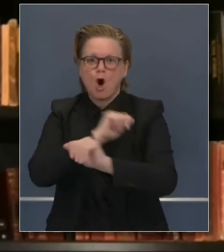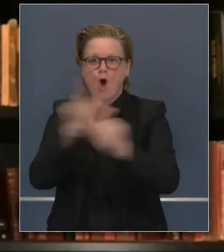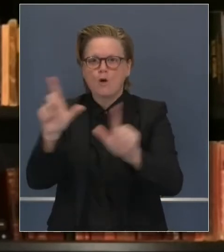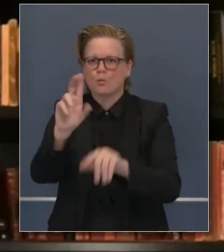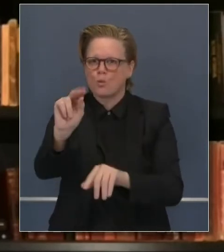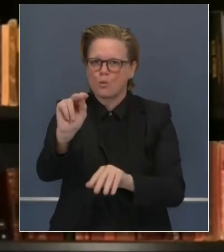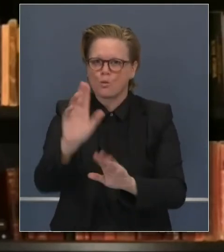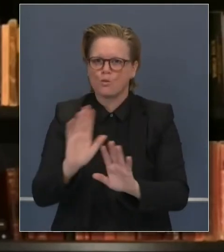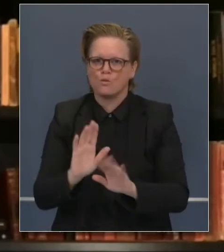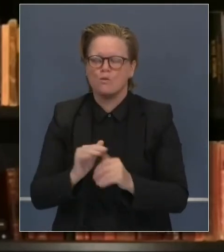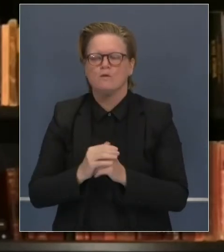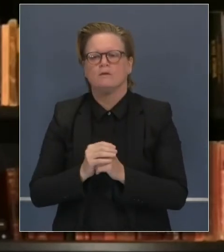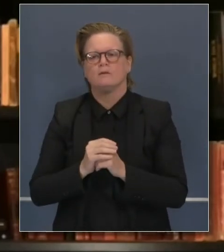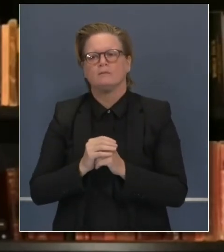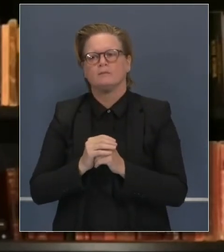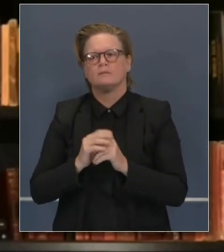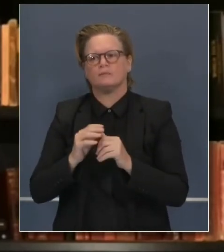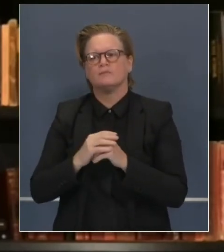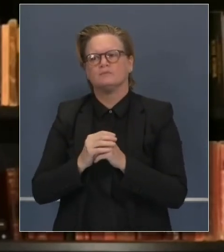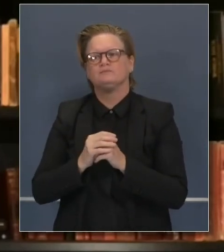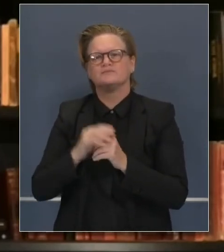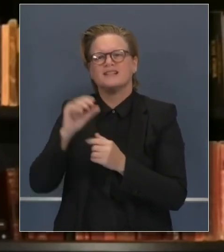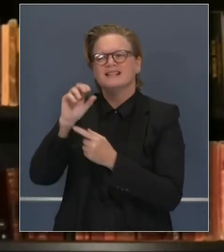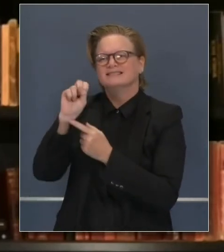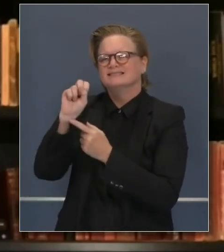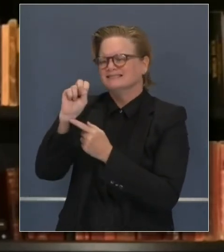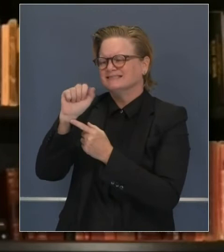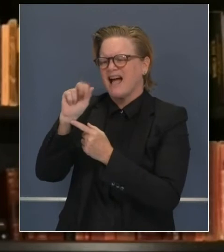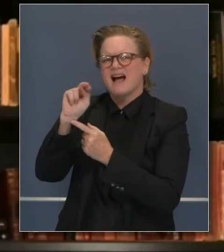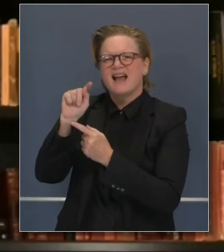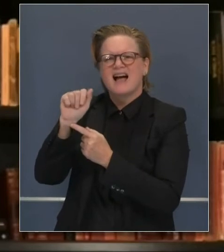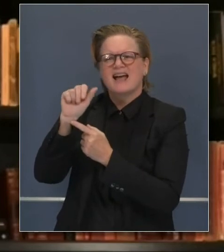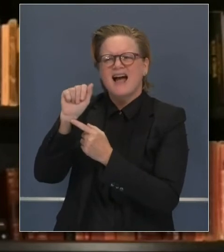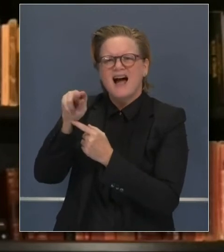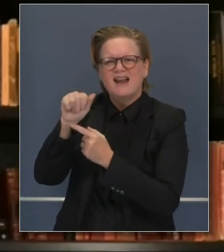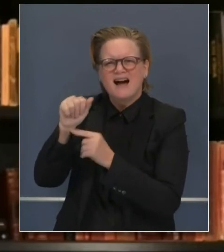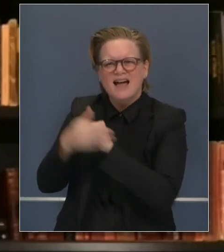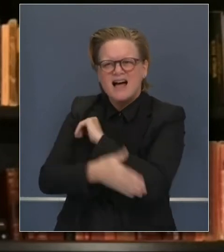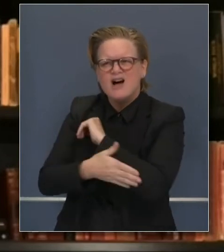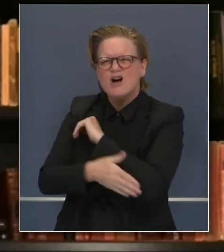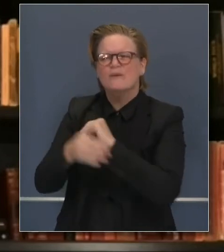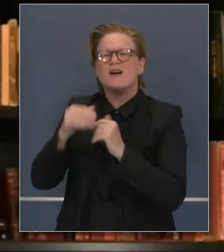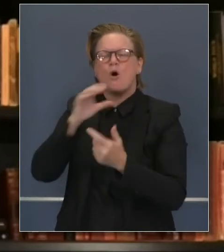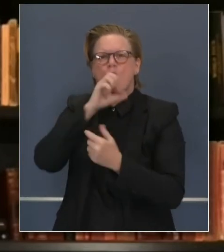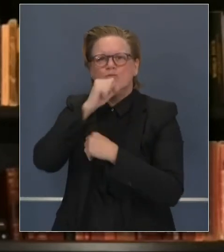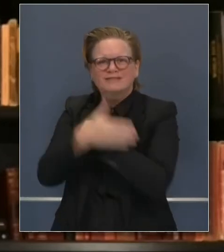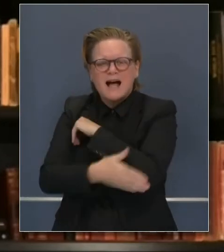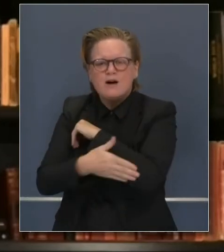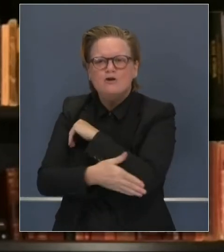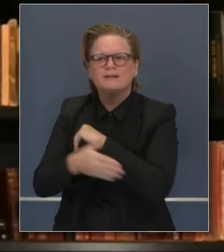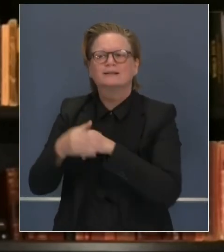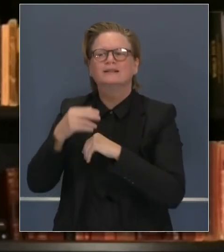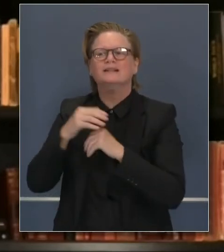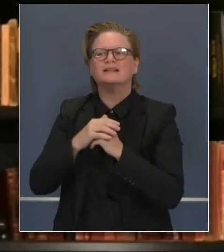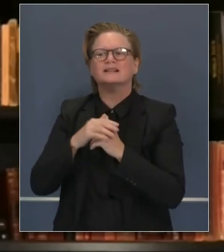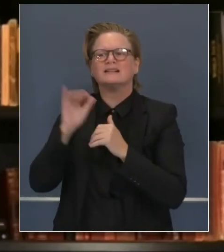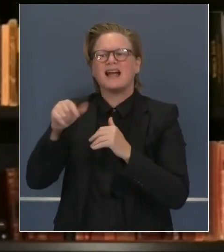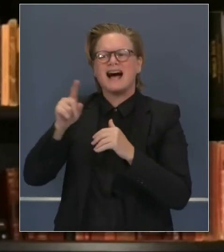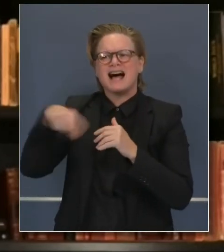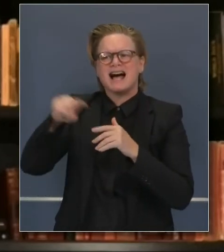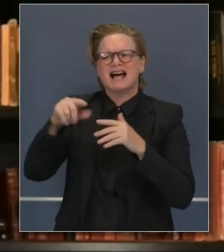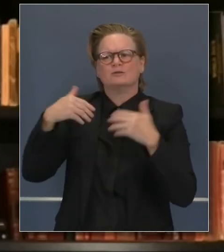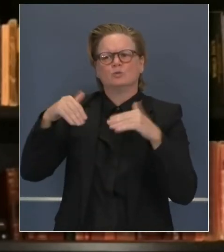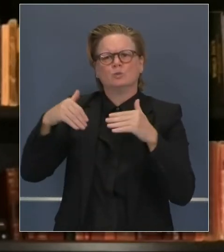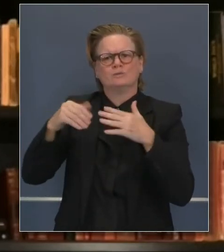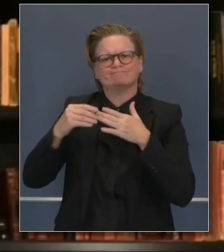remarkable local leadership, sheriffs included, that get it and are putting out warnings that are really taking seriously the enforcement. As